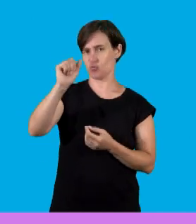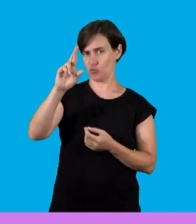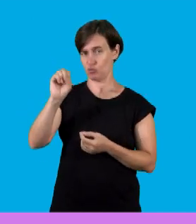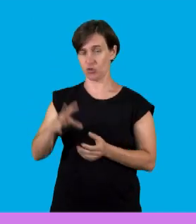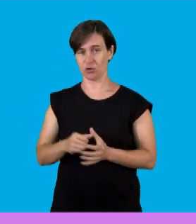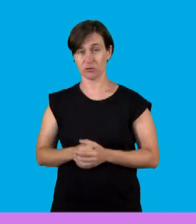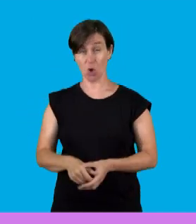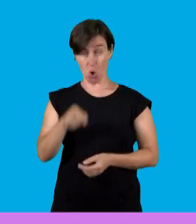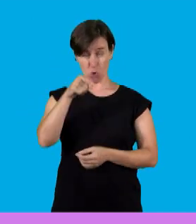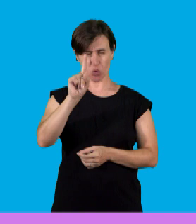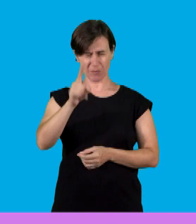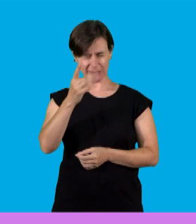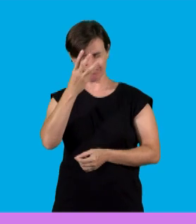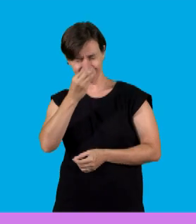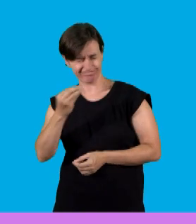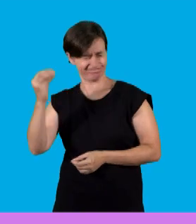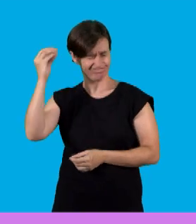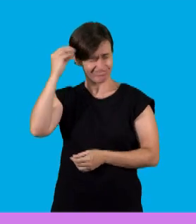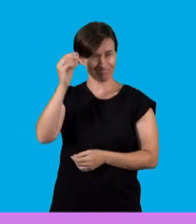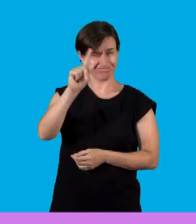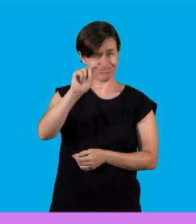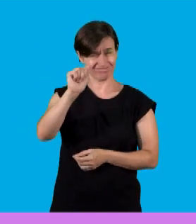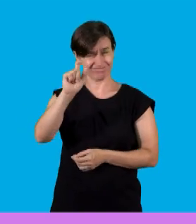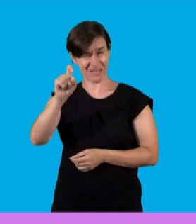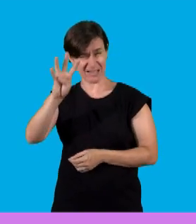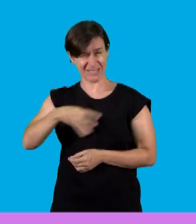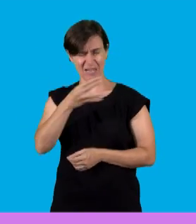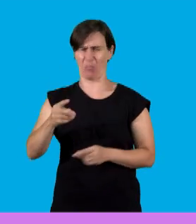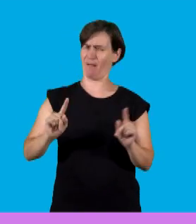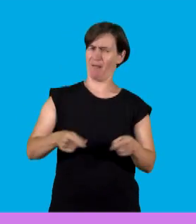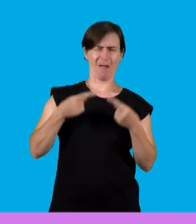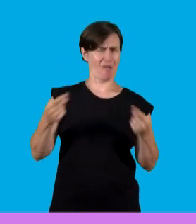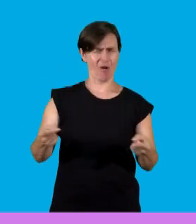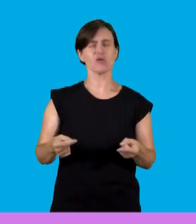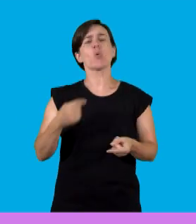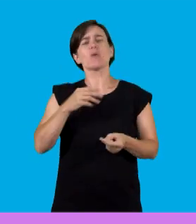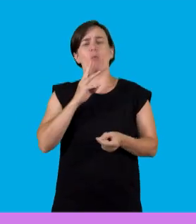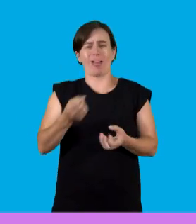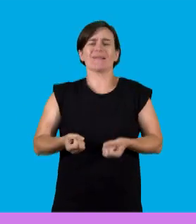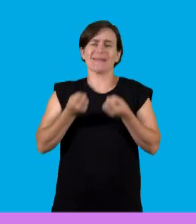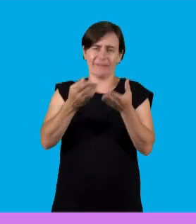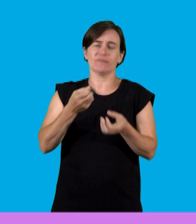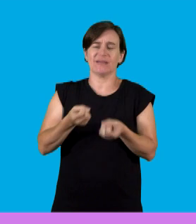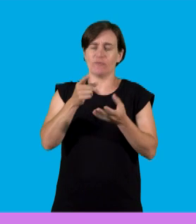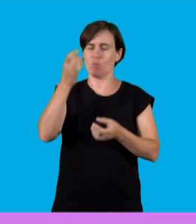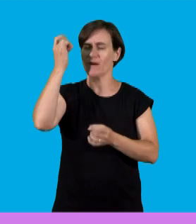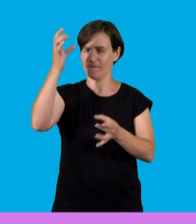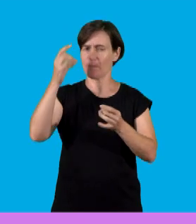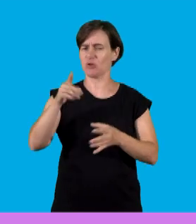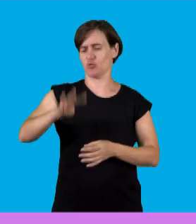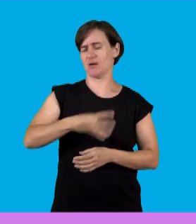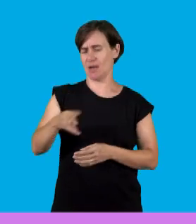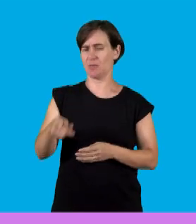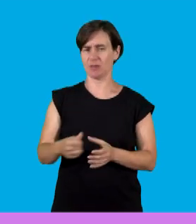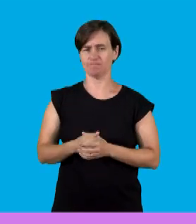not expected, right, to memorize these tax tables. Guys, it will be way too much. This will be provided to you. Then in order